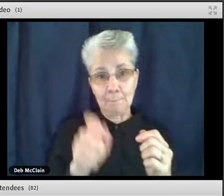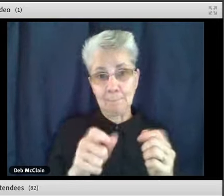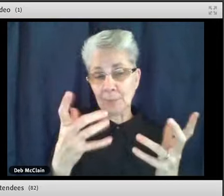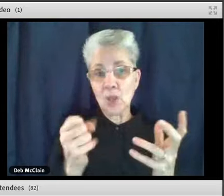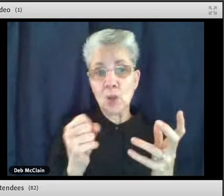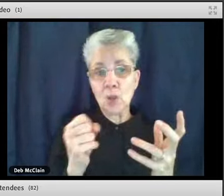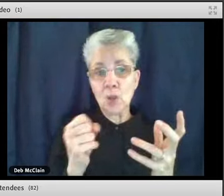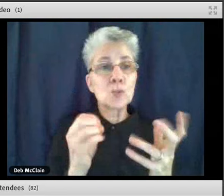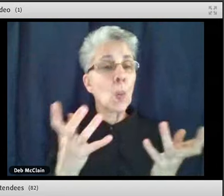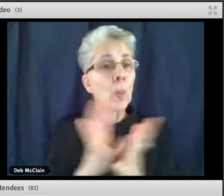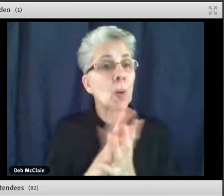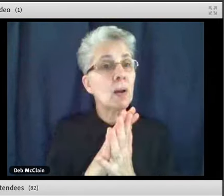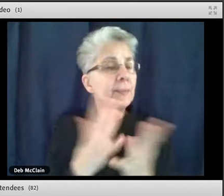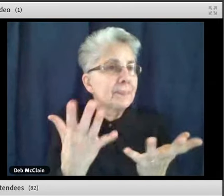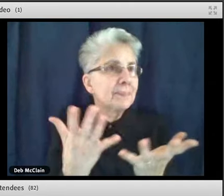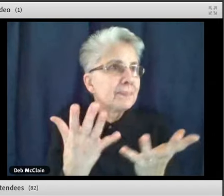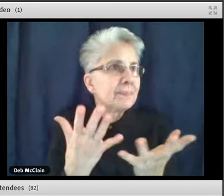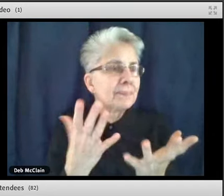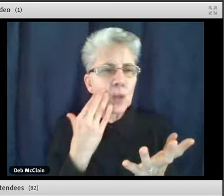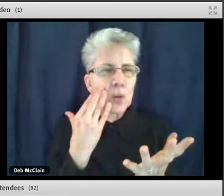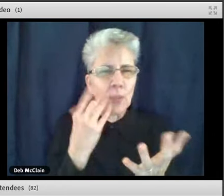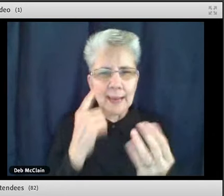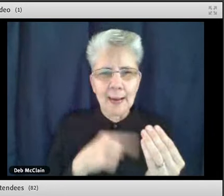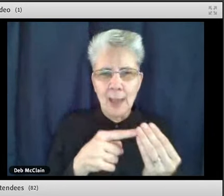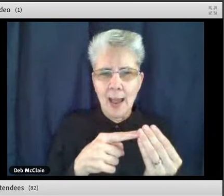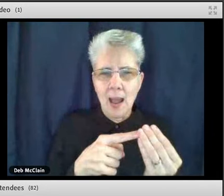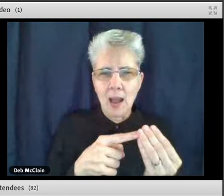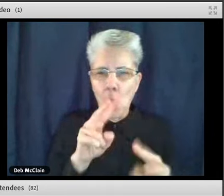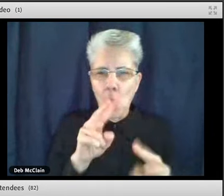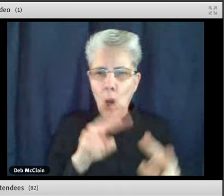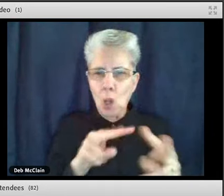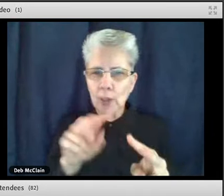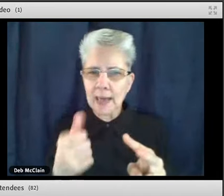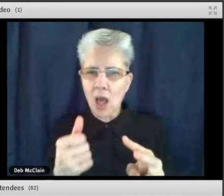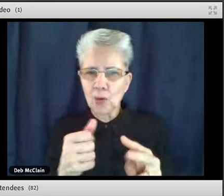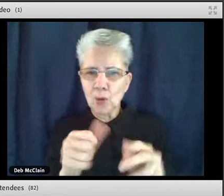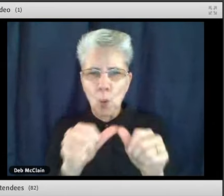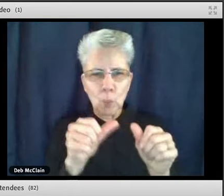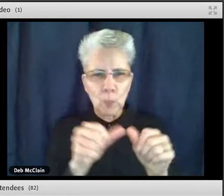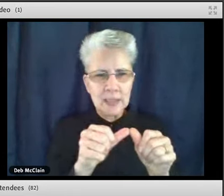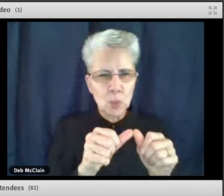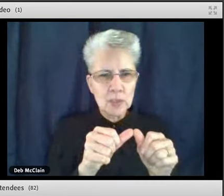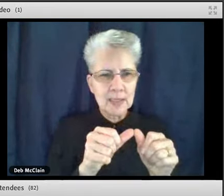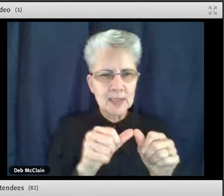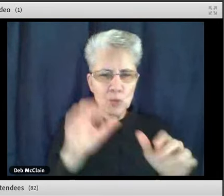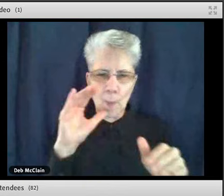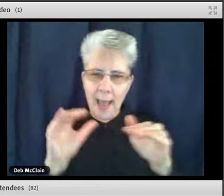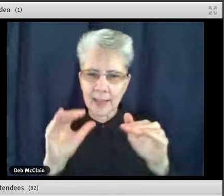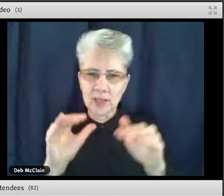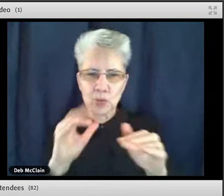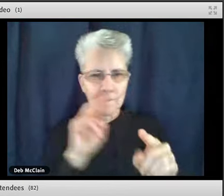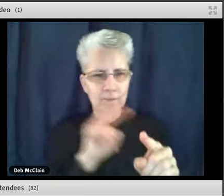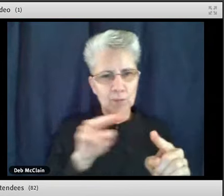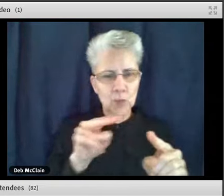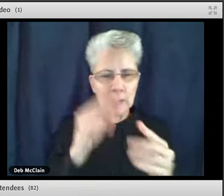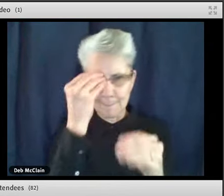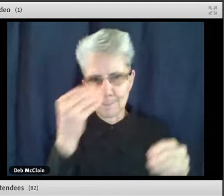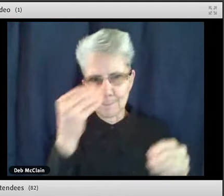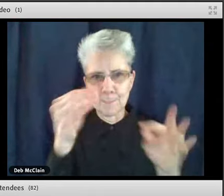And as you're typing, I'm just going to kind of talk about it. This is nothing new for us. This coronavirus, digital